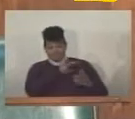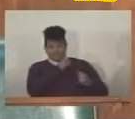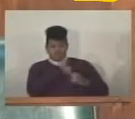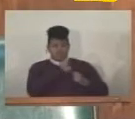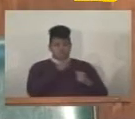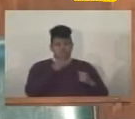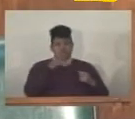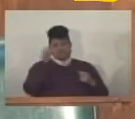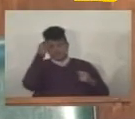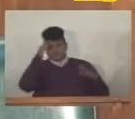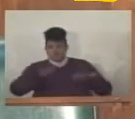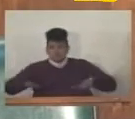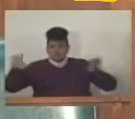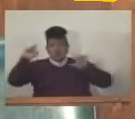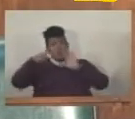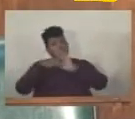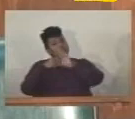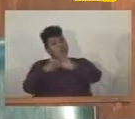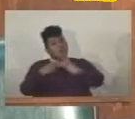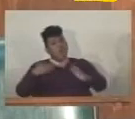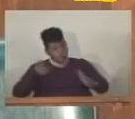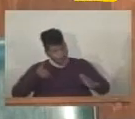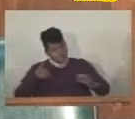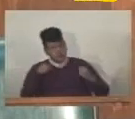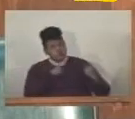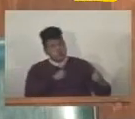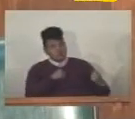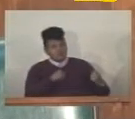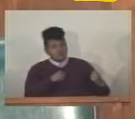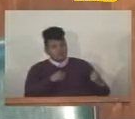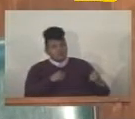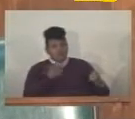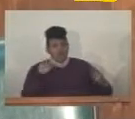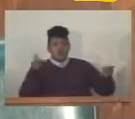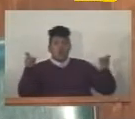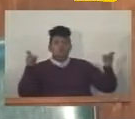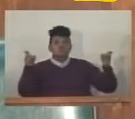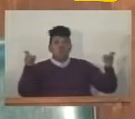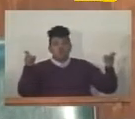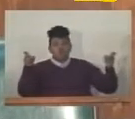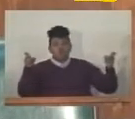to show its strength and control.